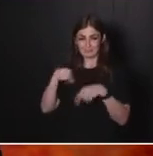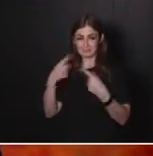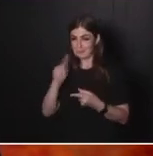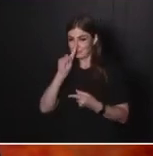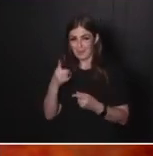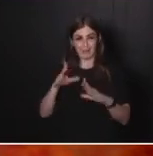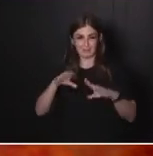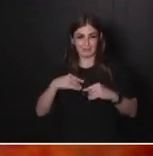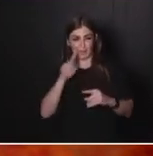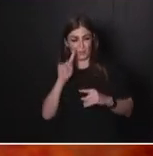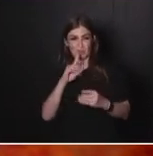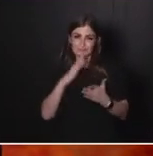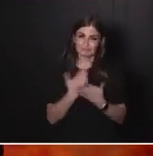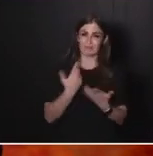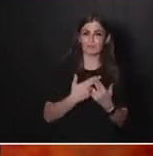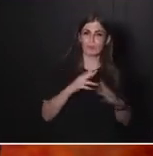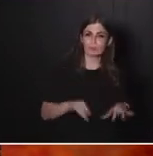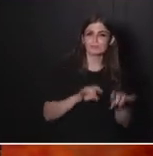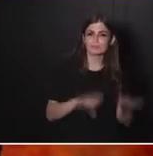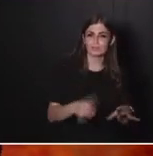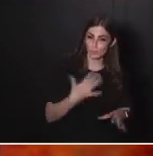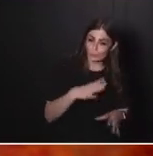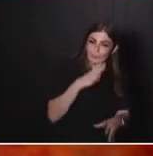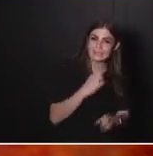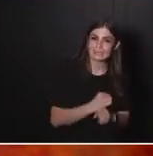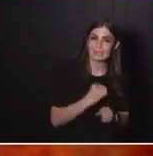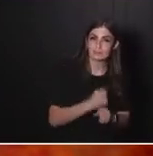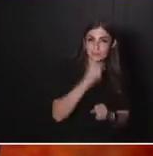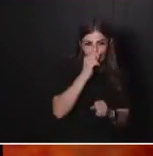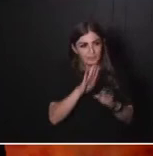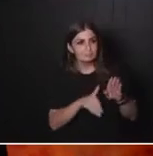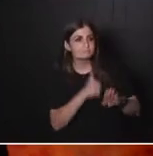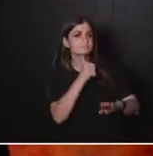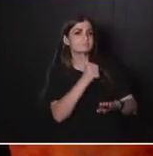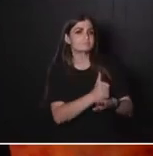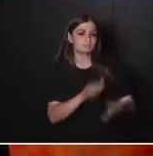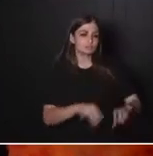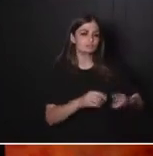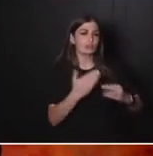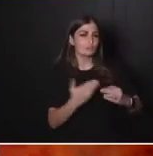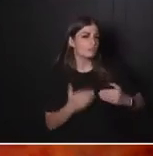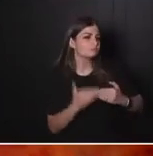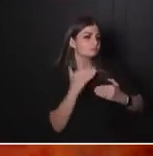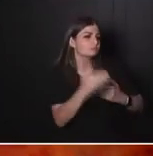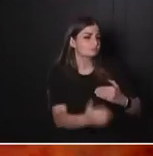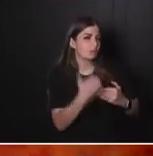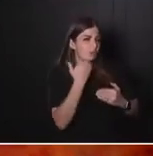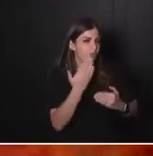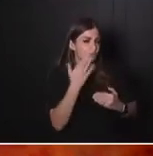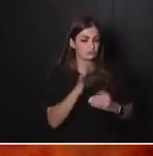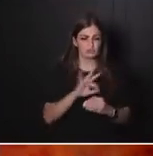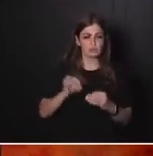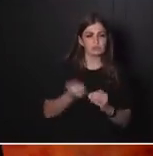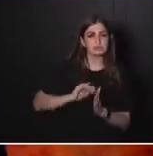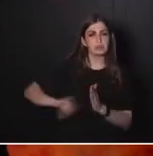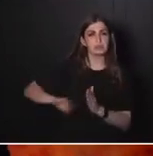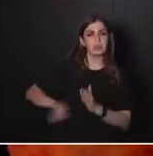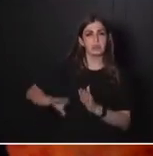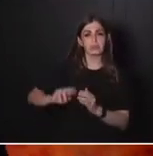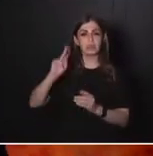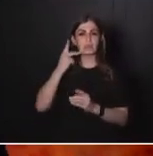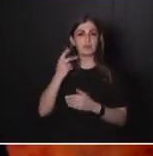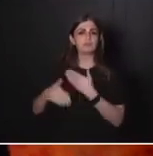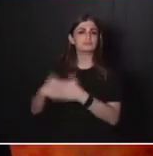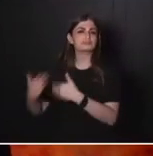Australia needs. We need a government that can set Australia up for the future, not just spin their way through the political issues of the